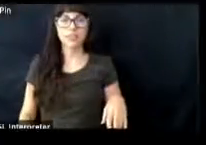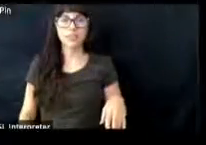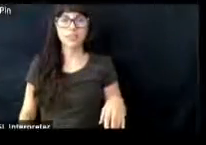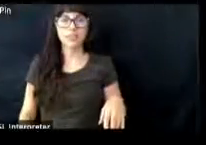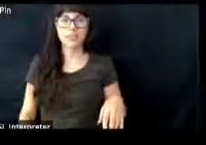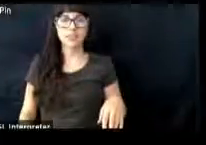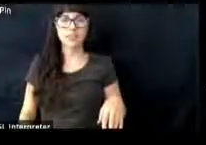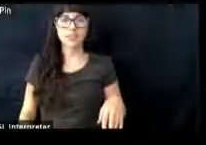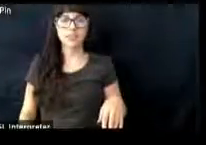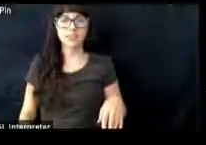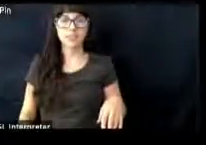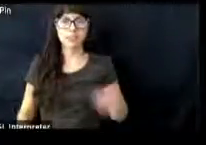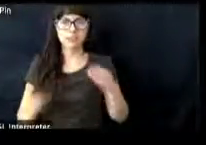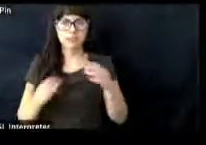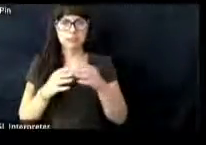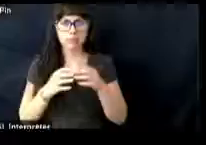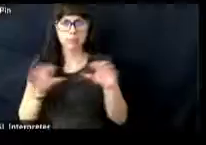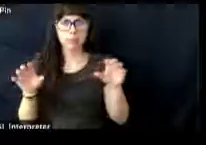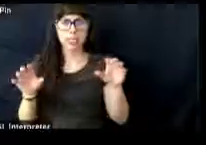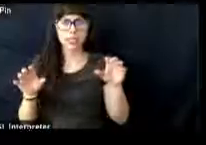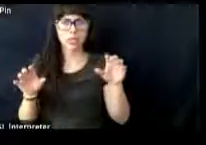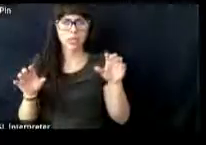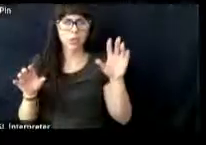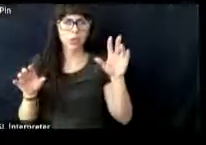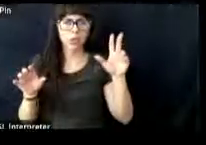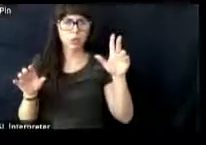I think the 23rd and 25th. So